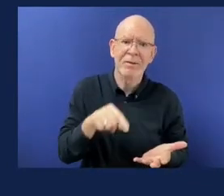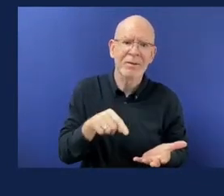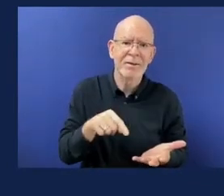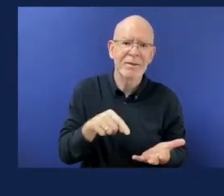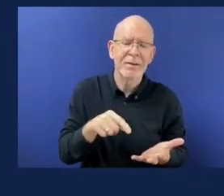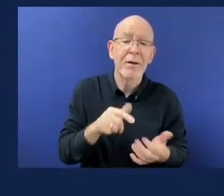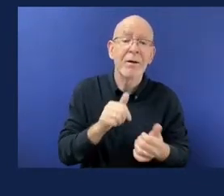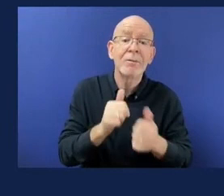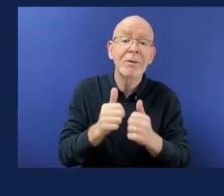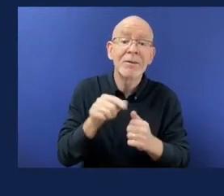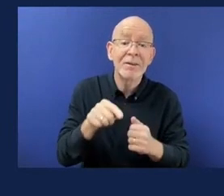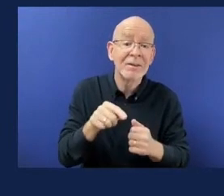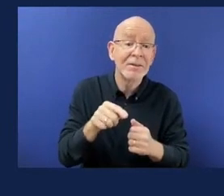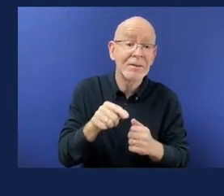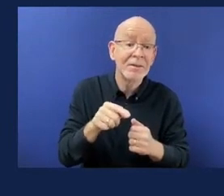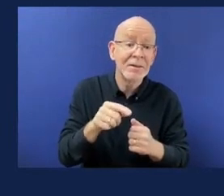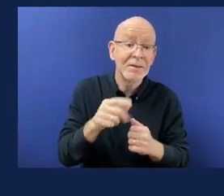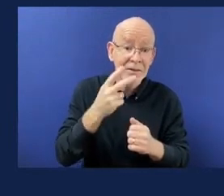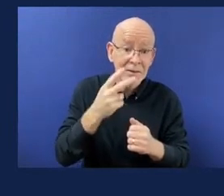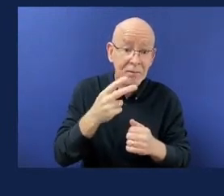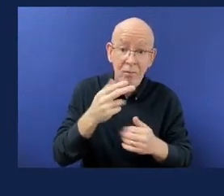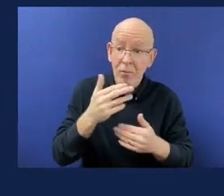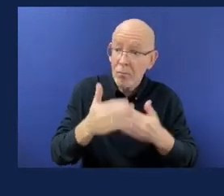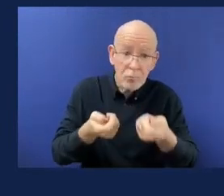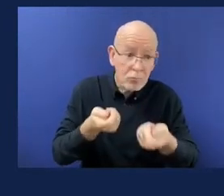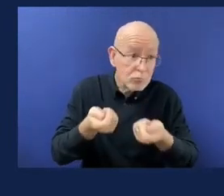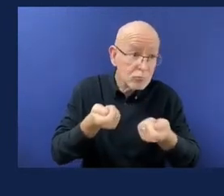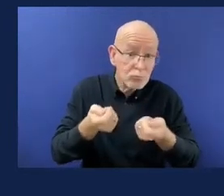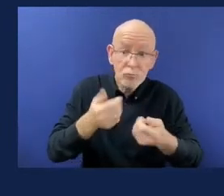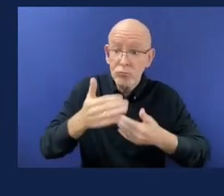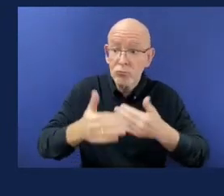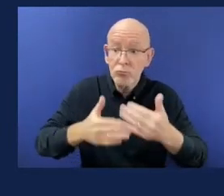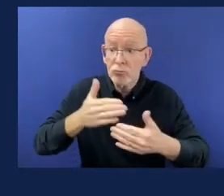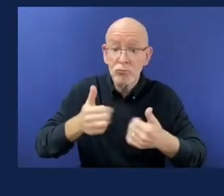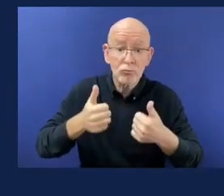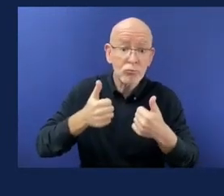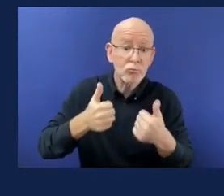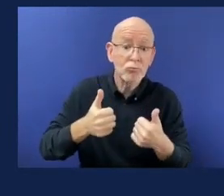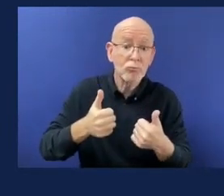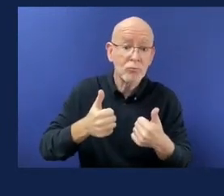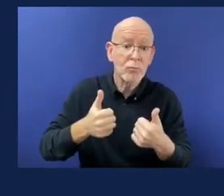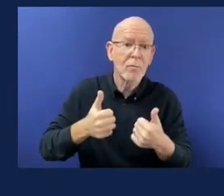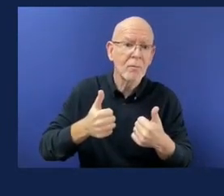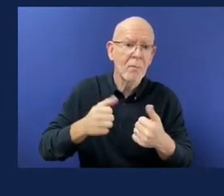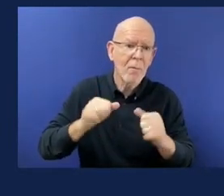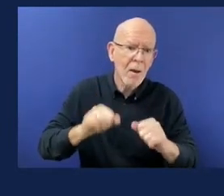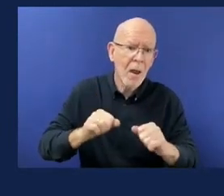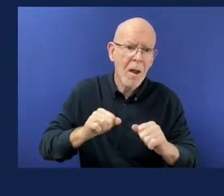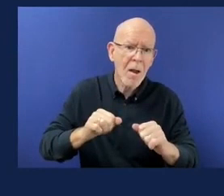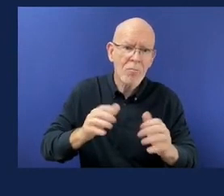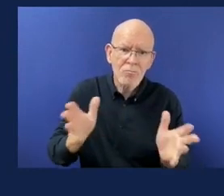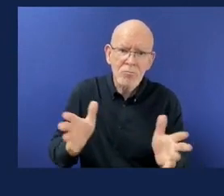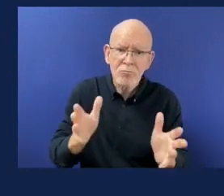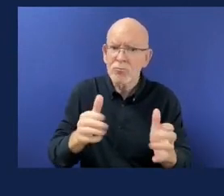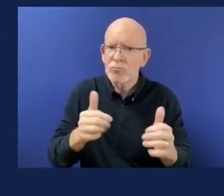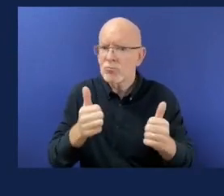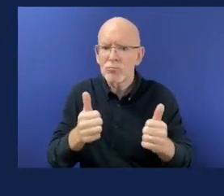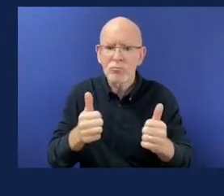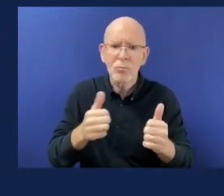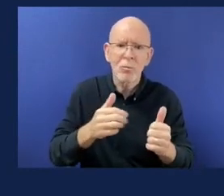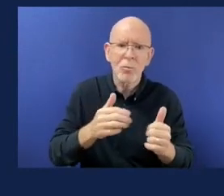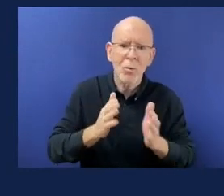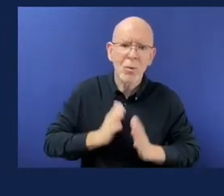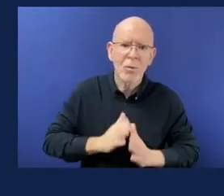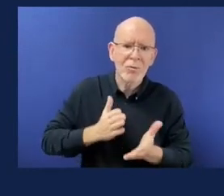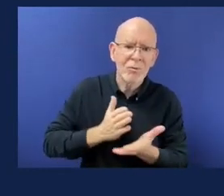in line with its stated commitment to human rights, to partner with both New Zealand Human Rights Commission and